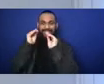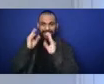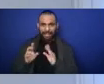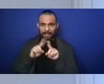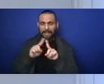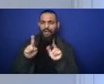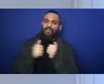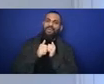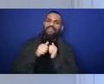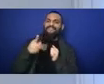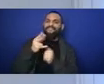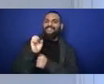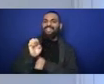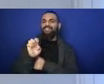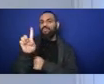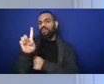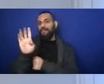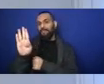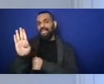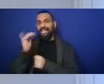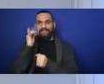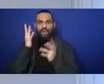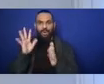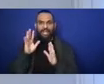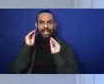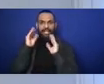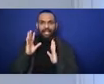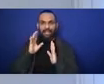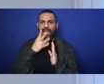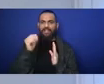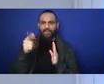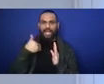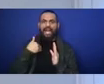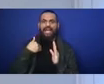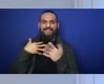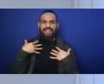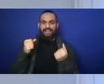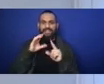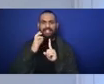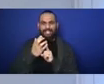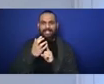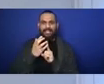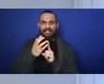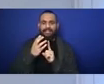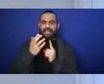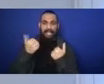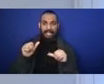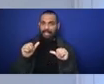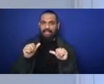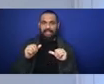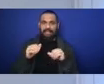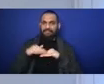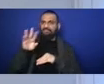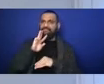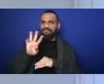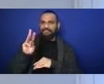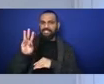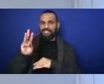top of the call, we are adding a link on the registration area so they can identify themselves as